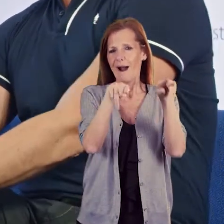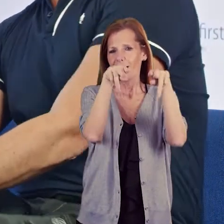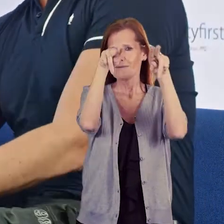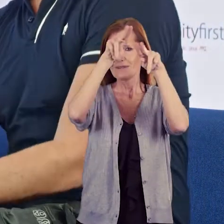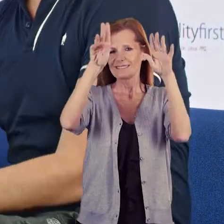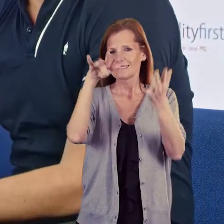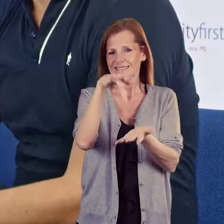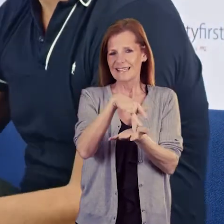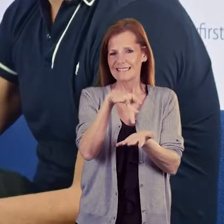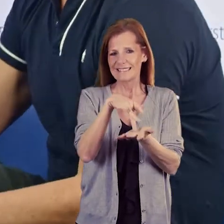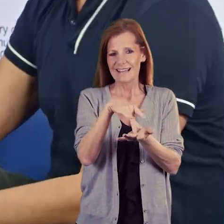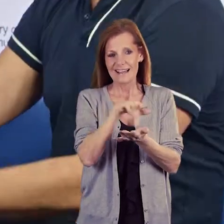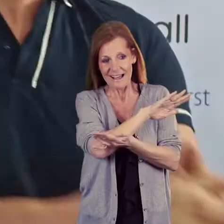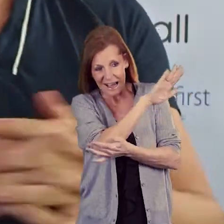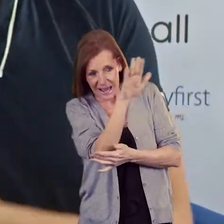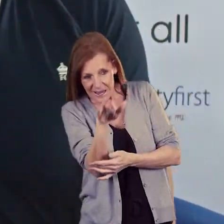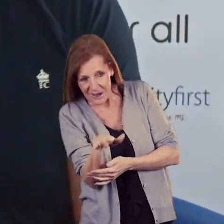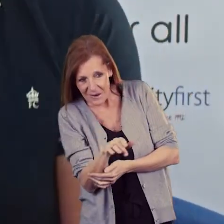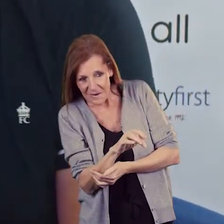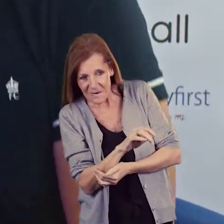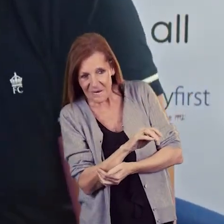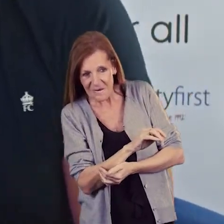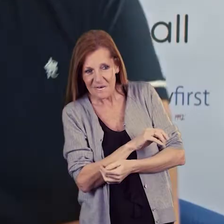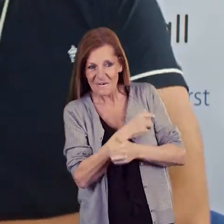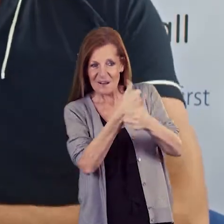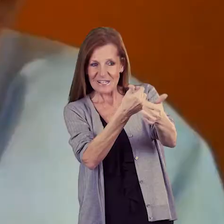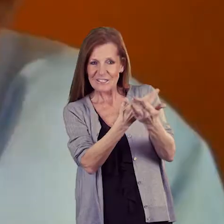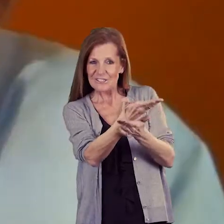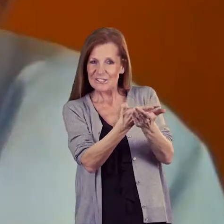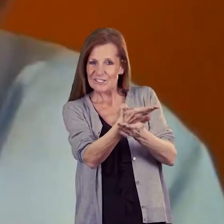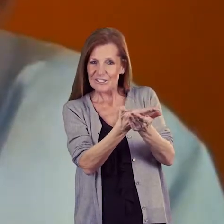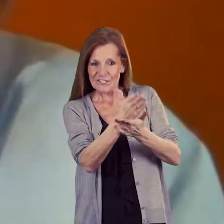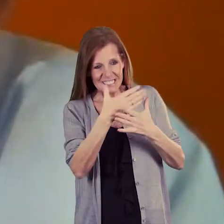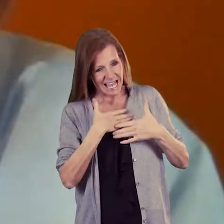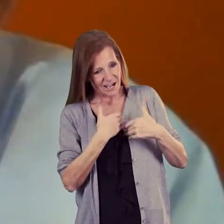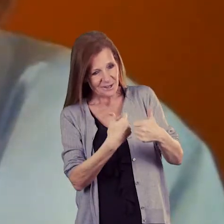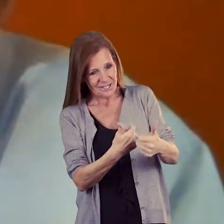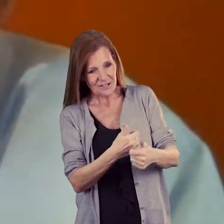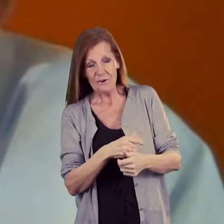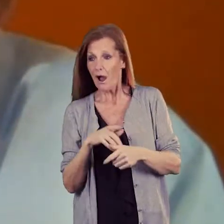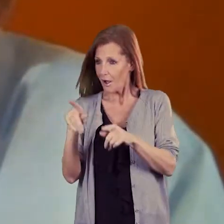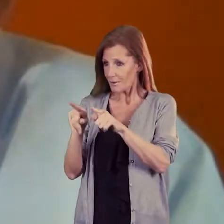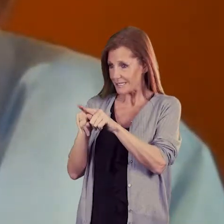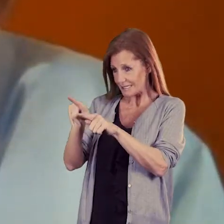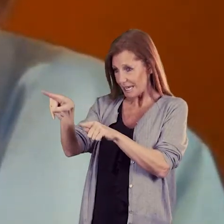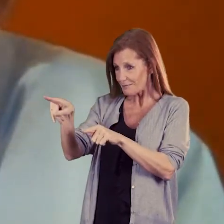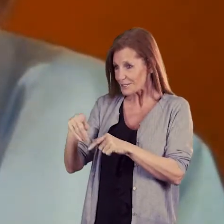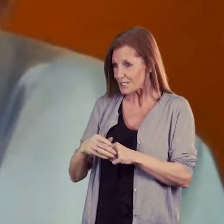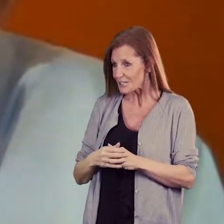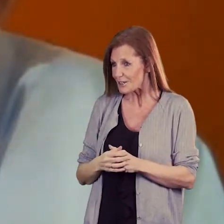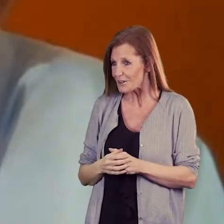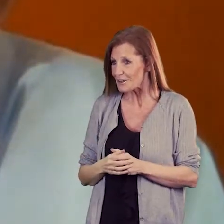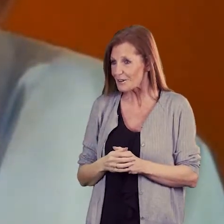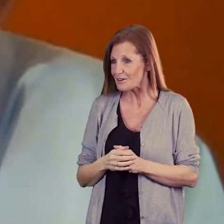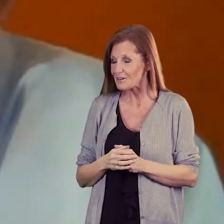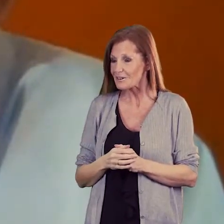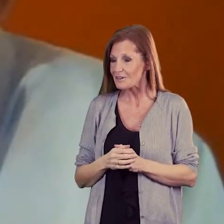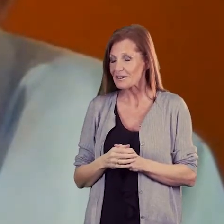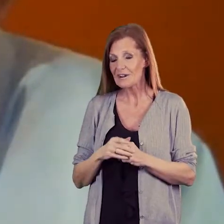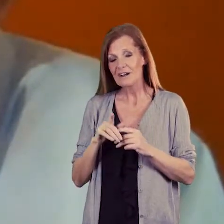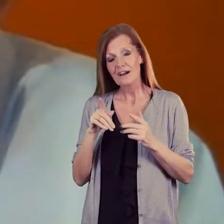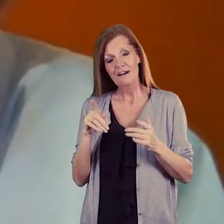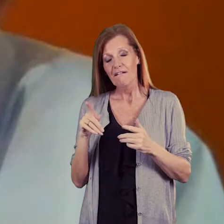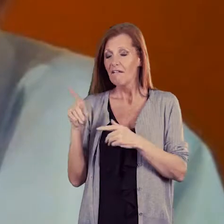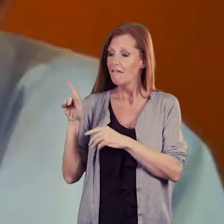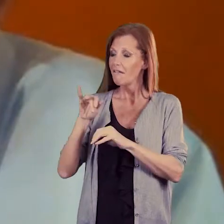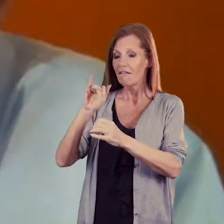are you there? I am there. Hello, Mick. It's good to talk to you today. How are you? And you, sir, and you. Yeah. So, I'm